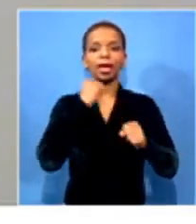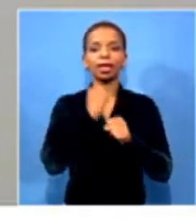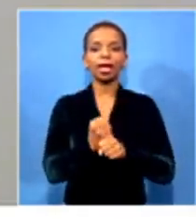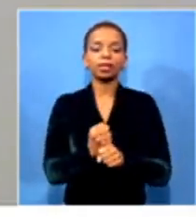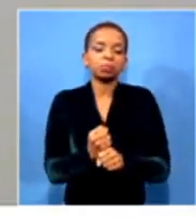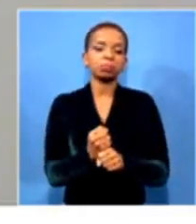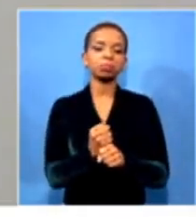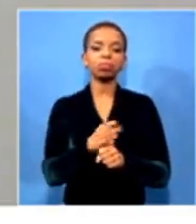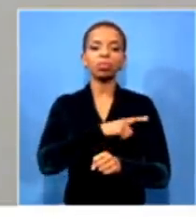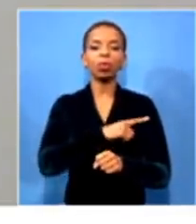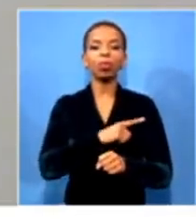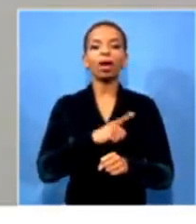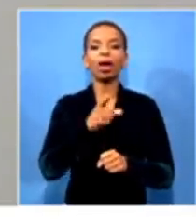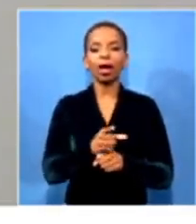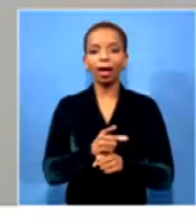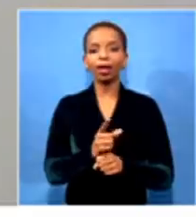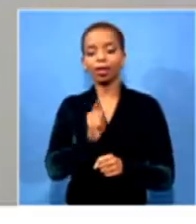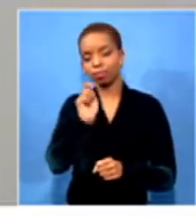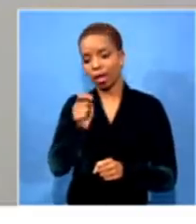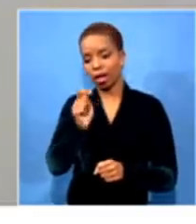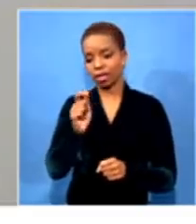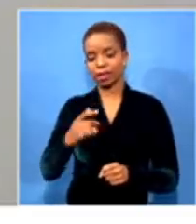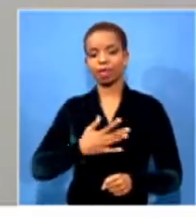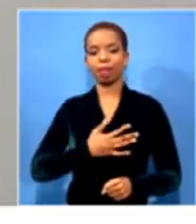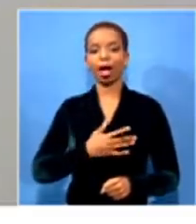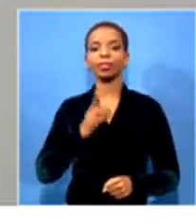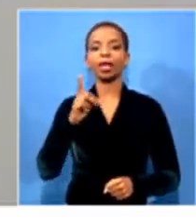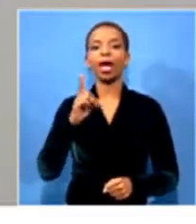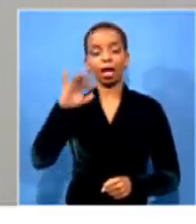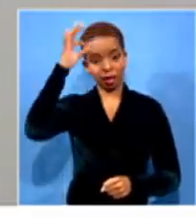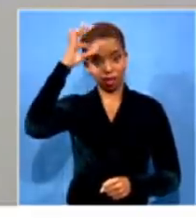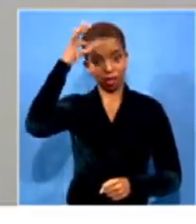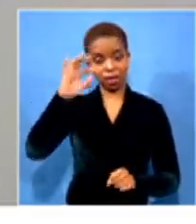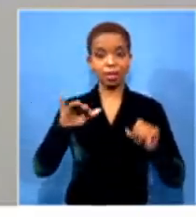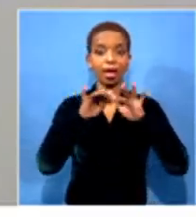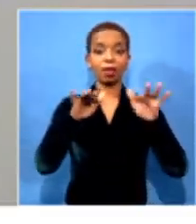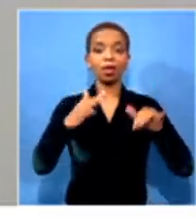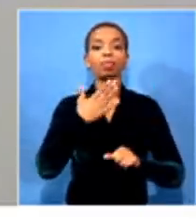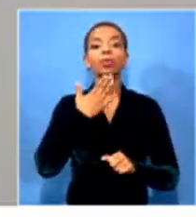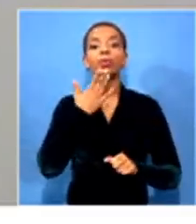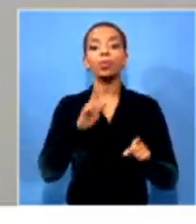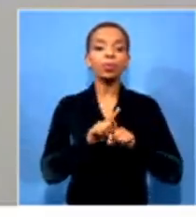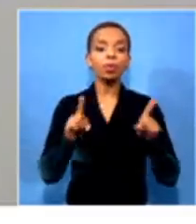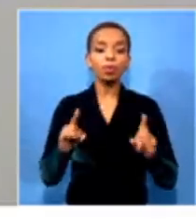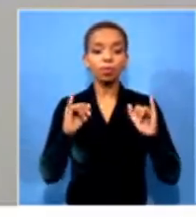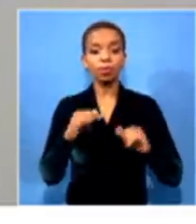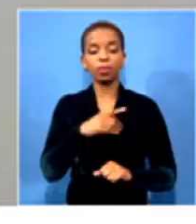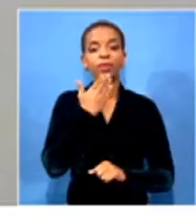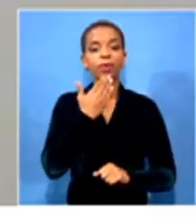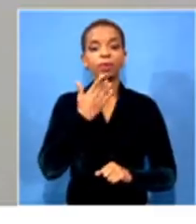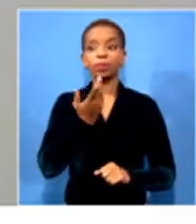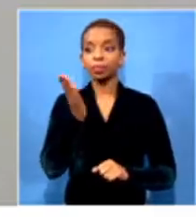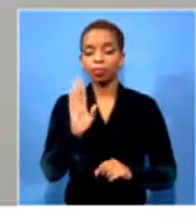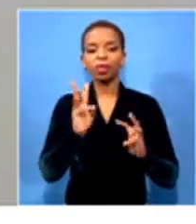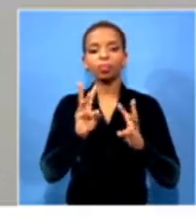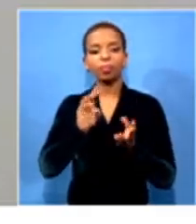because the state is paying for them. The people that are suffering the most are the unsecured creditors, the people that are hoping something